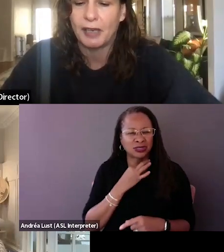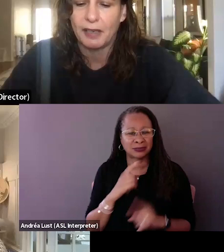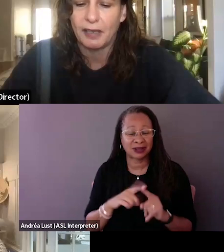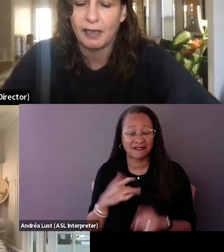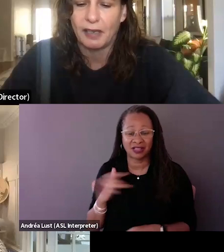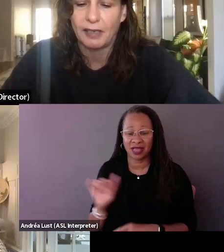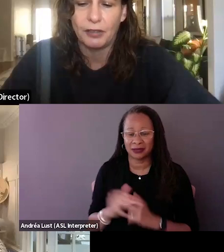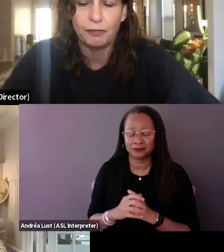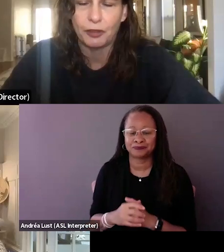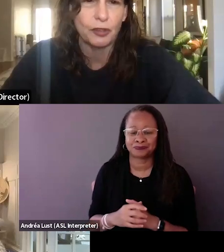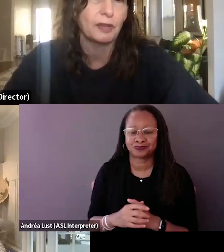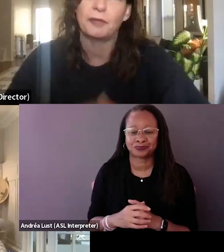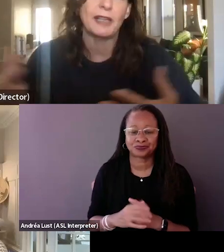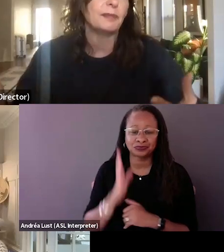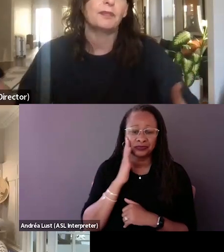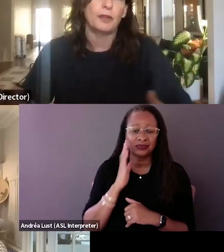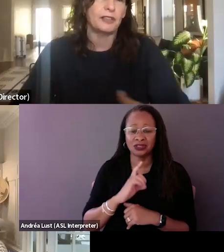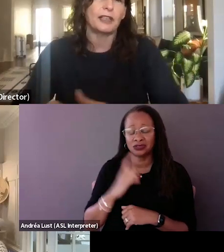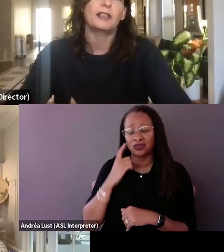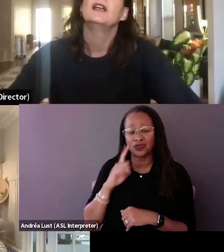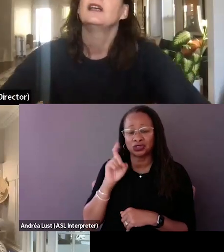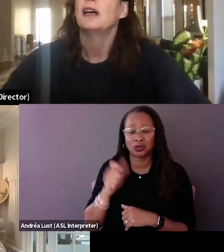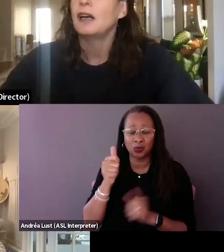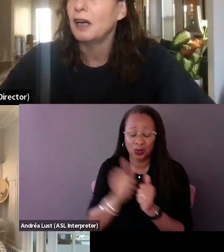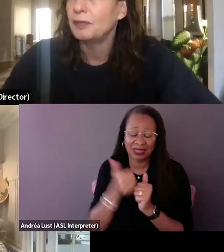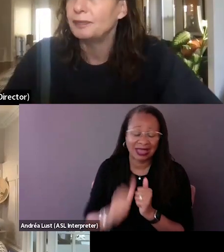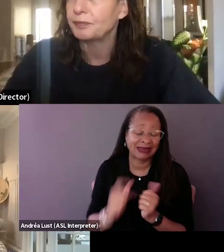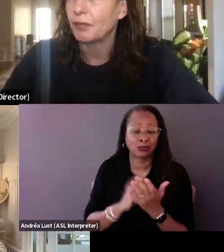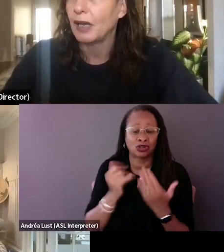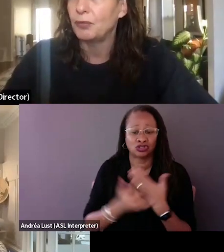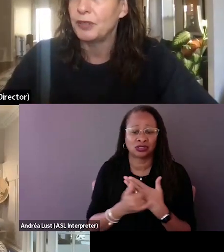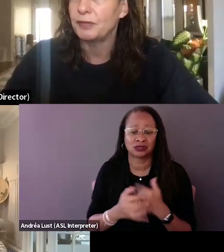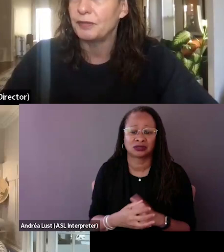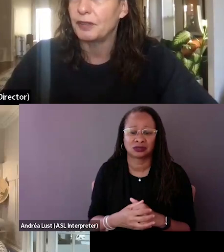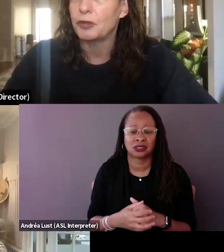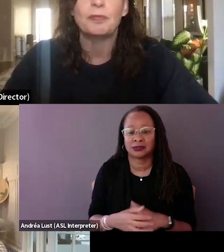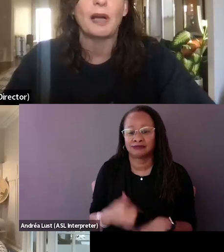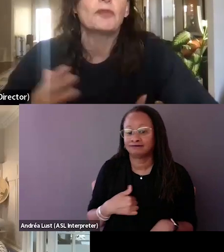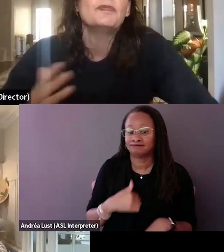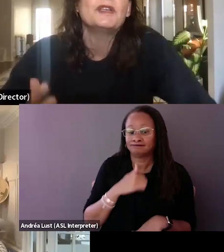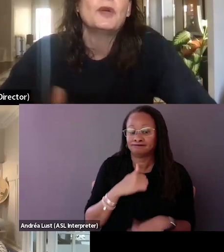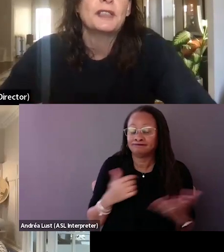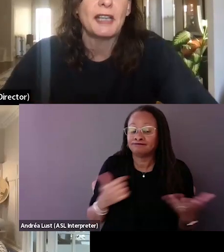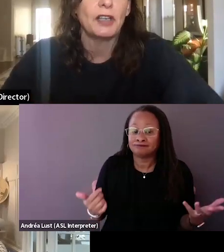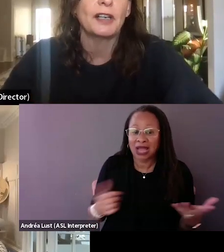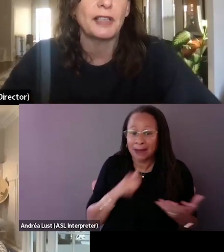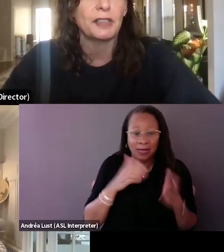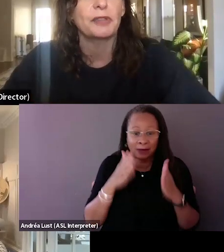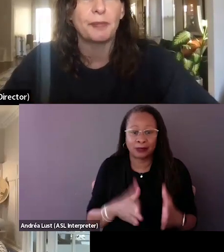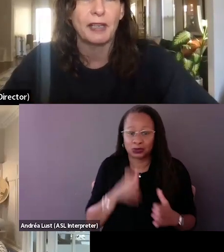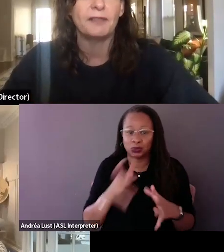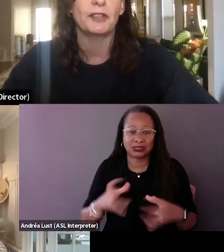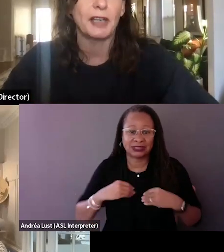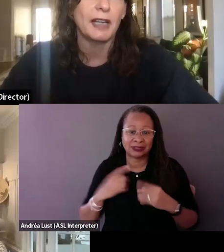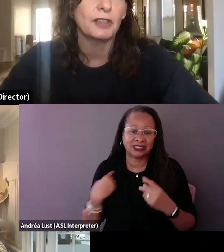of all, I knew for sure, like with any project, I wouldn't be the one to take it on unless